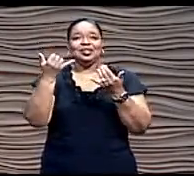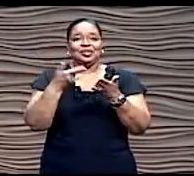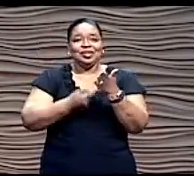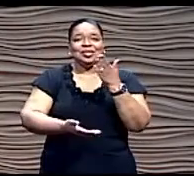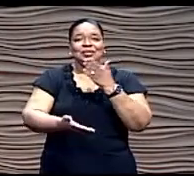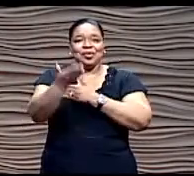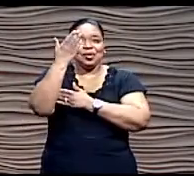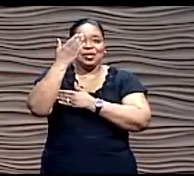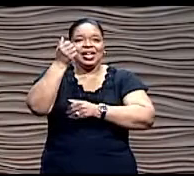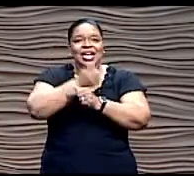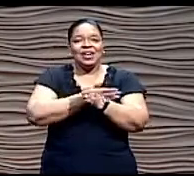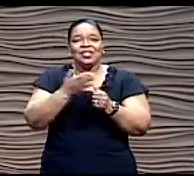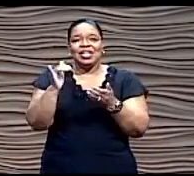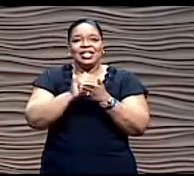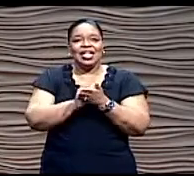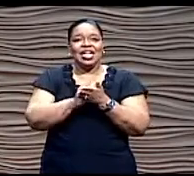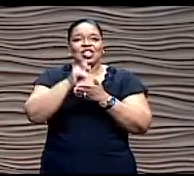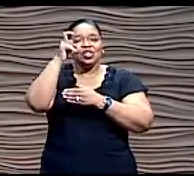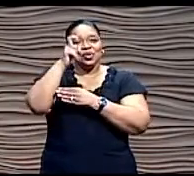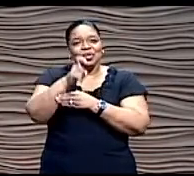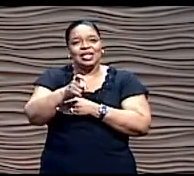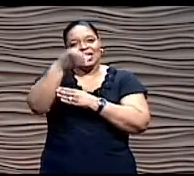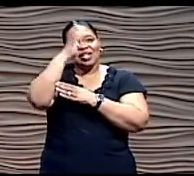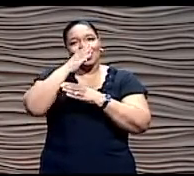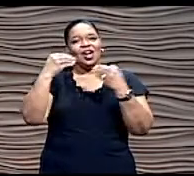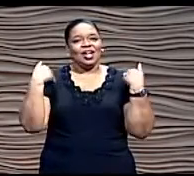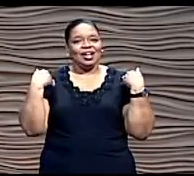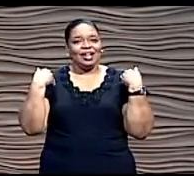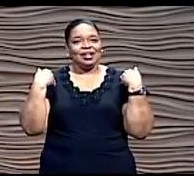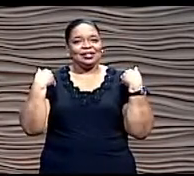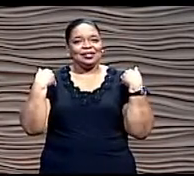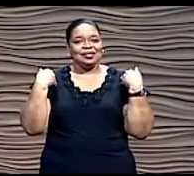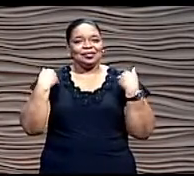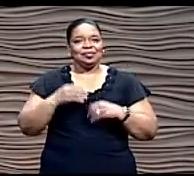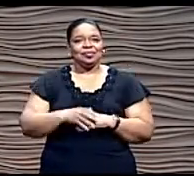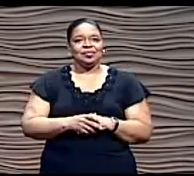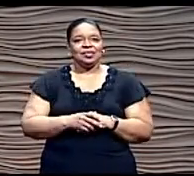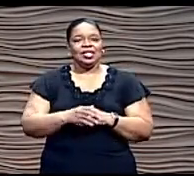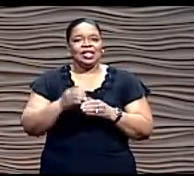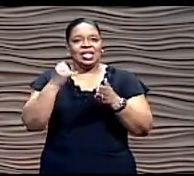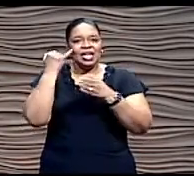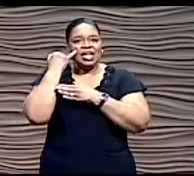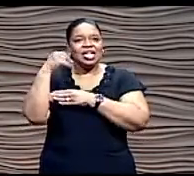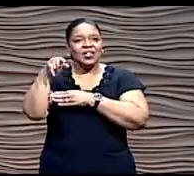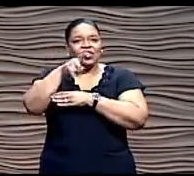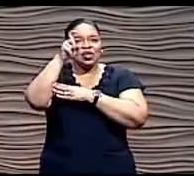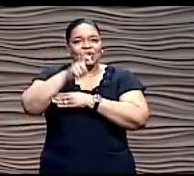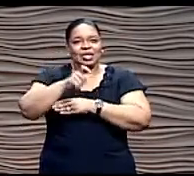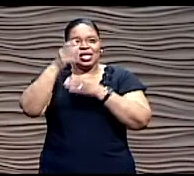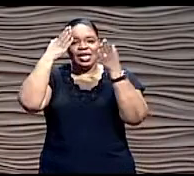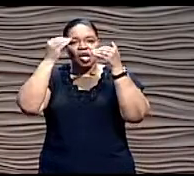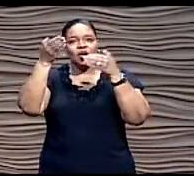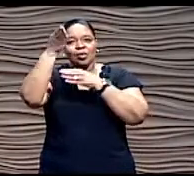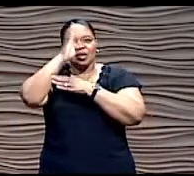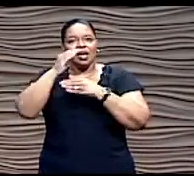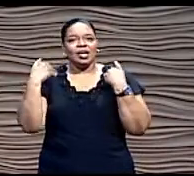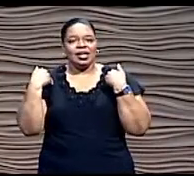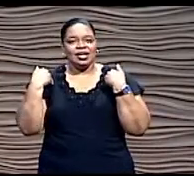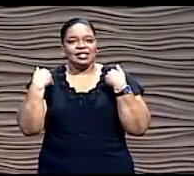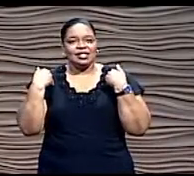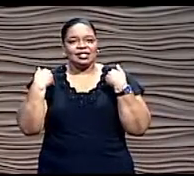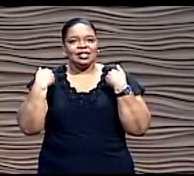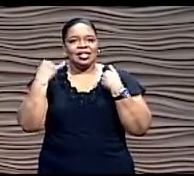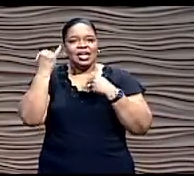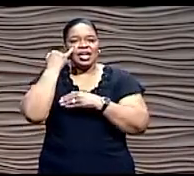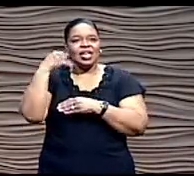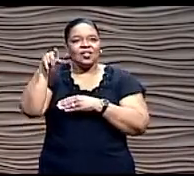That everything you need, God has it. If you need hope, God has it.